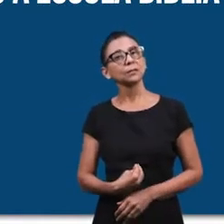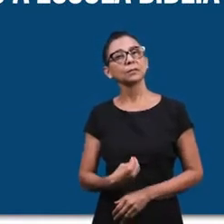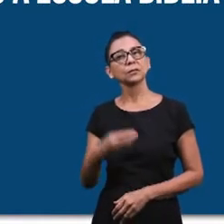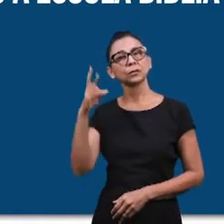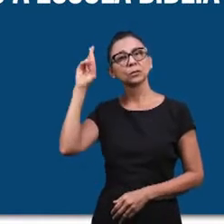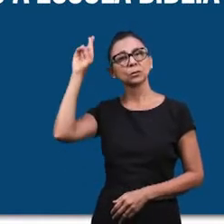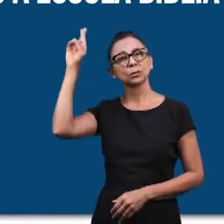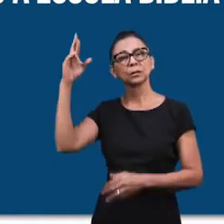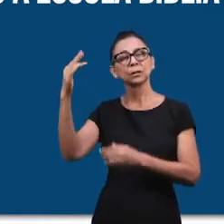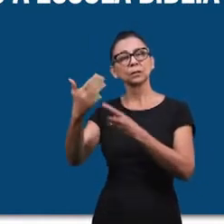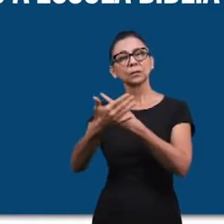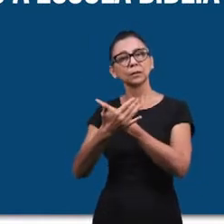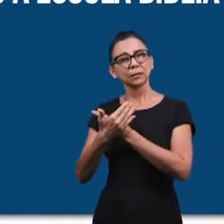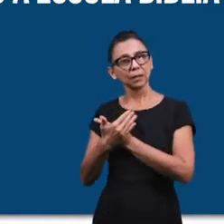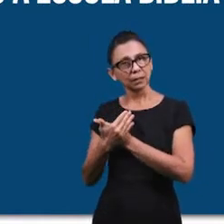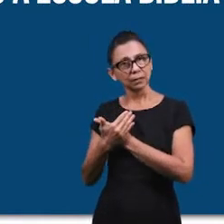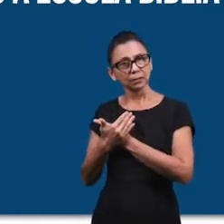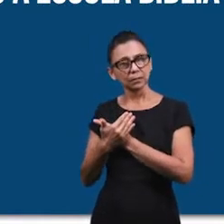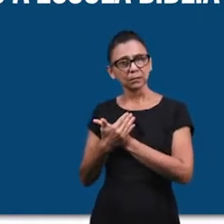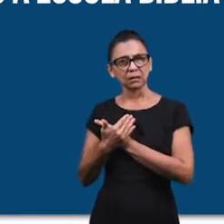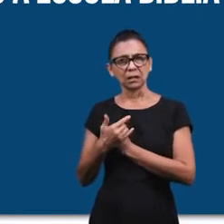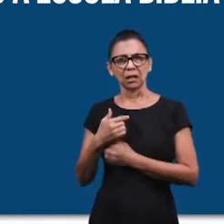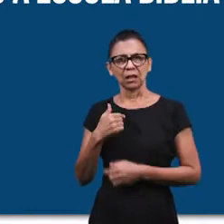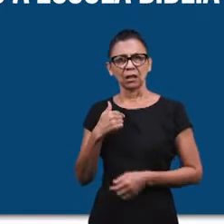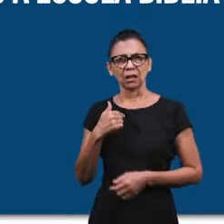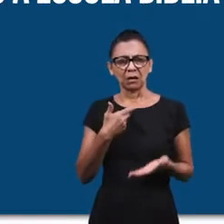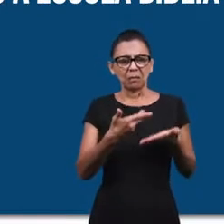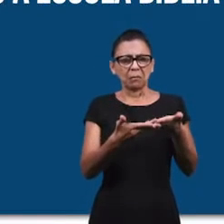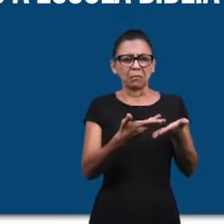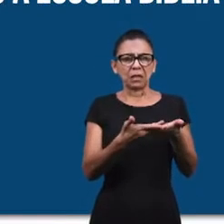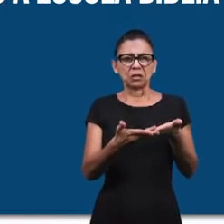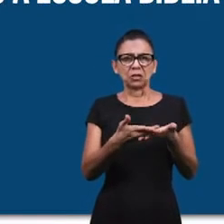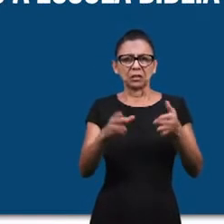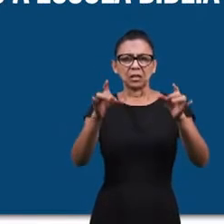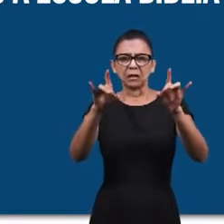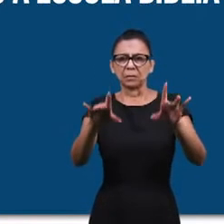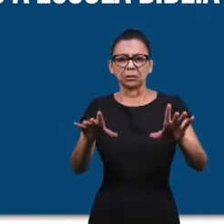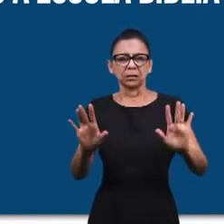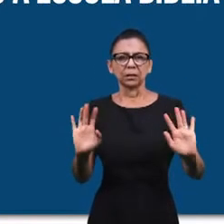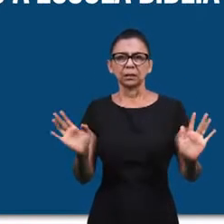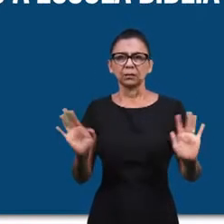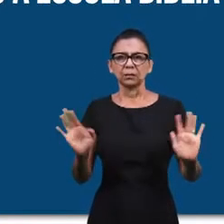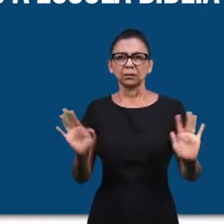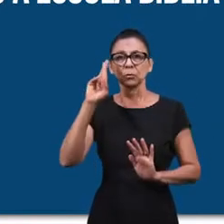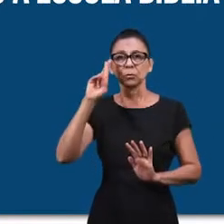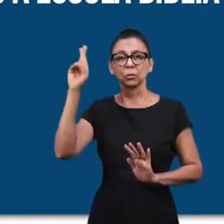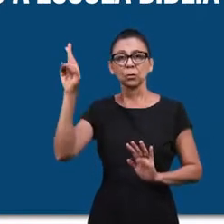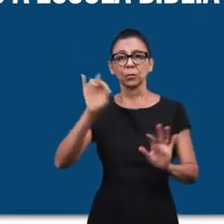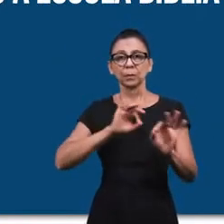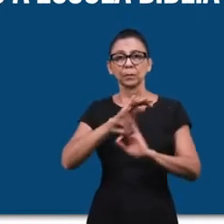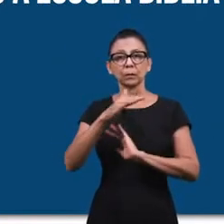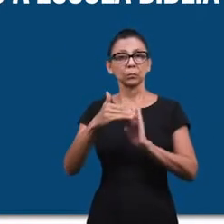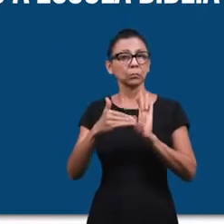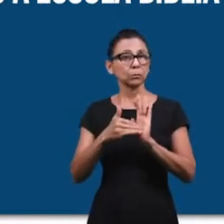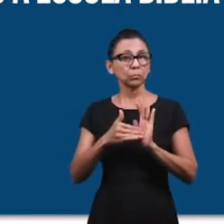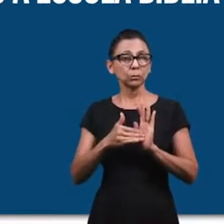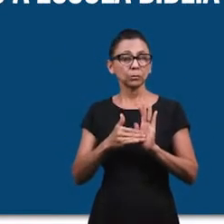prayer, and in taking care of our lives with the Lord. The Lord has prepared everything for this